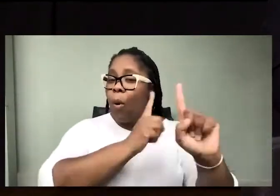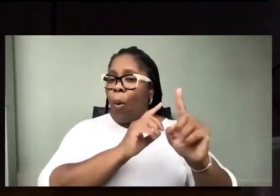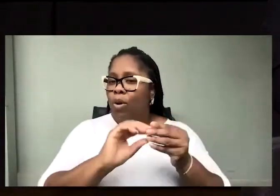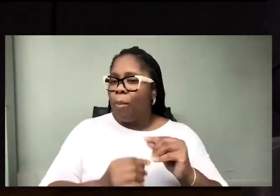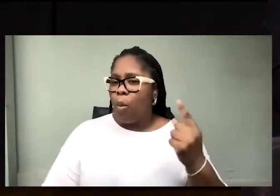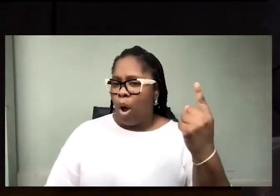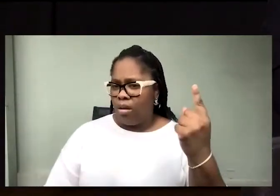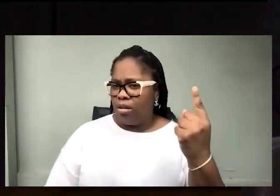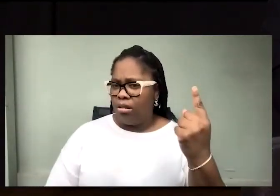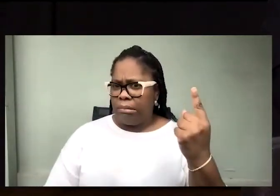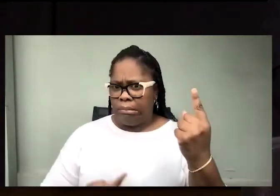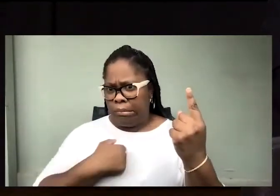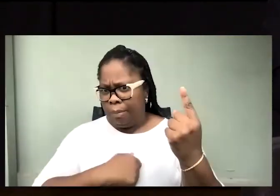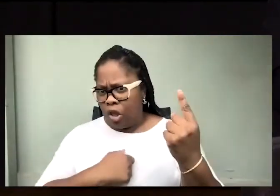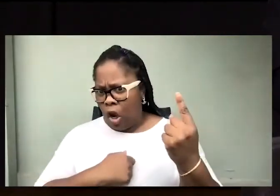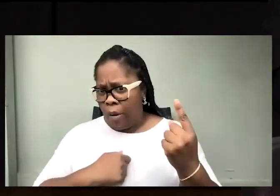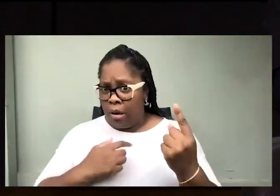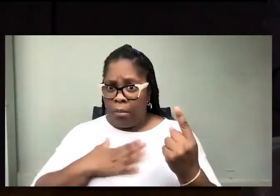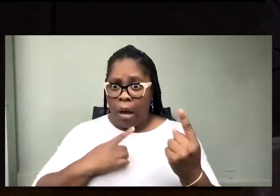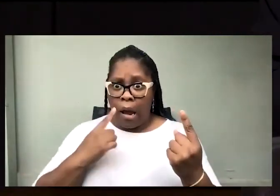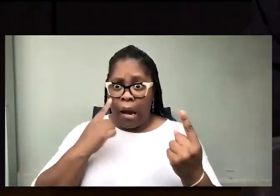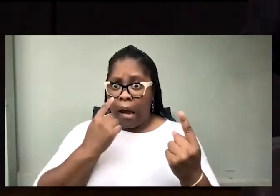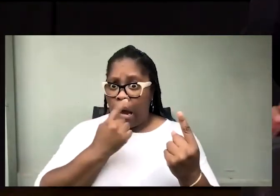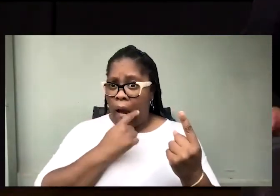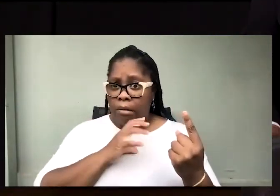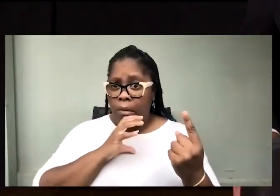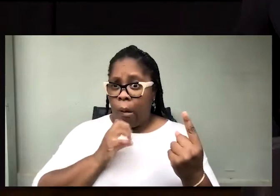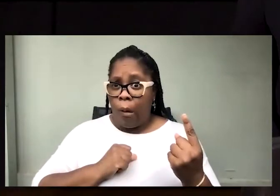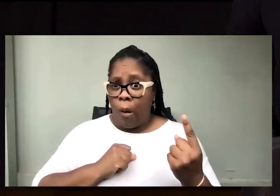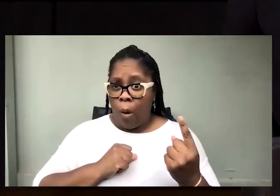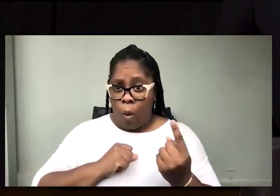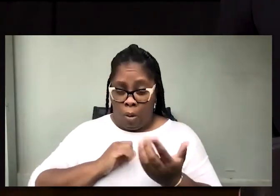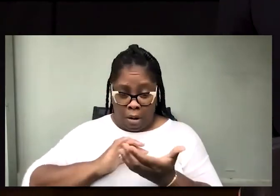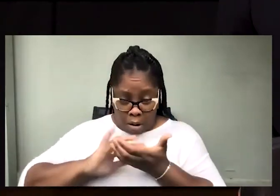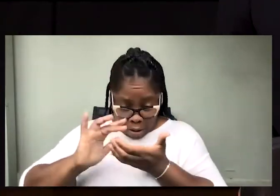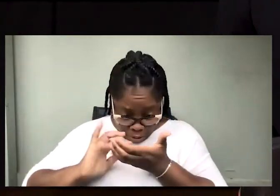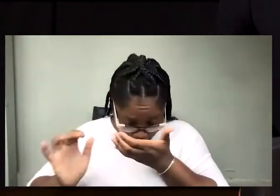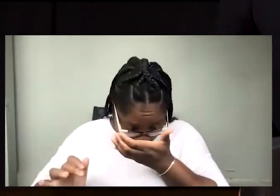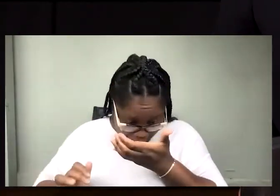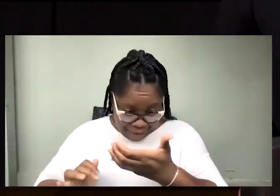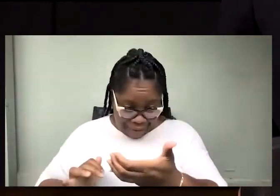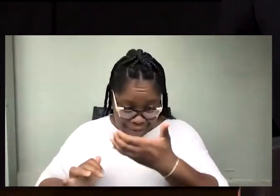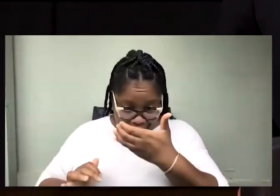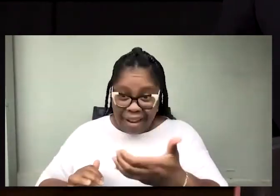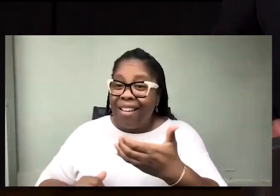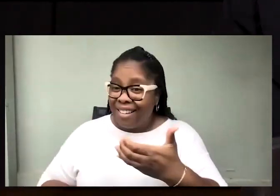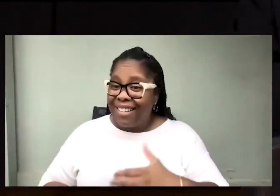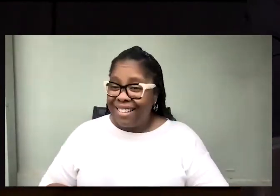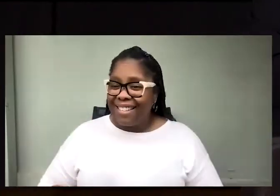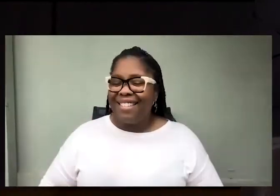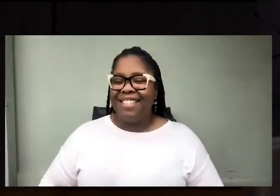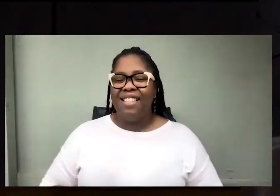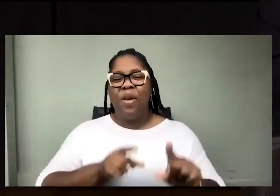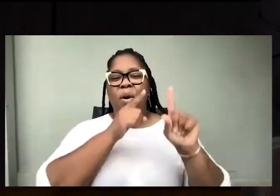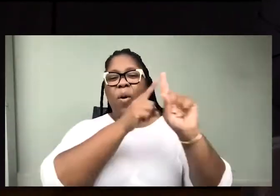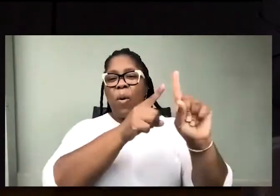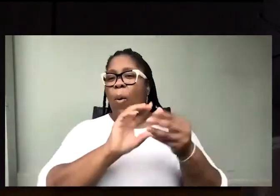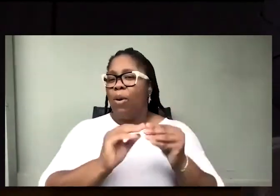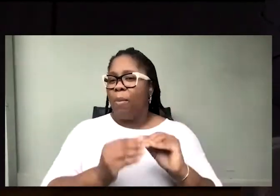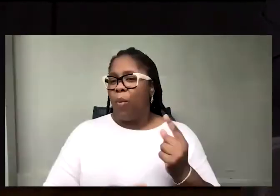I scroll through with old eyes a bit of information. Goal number 1